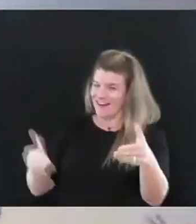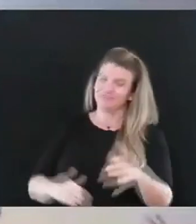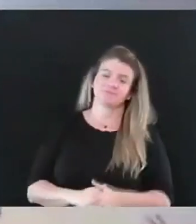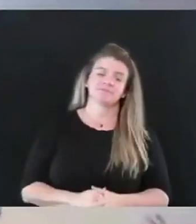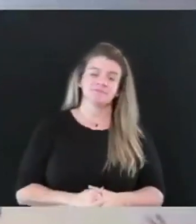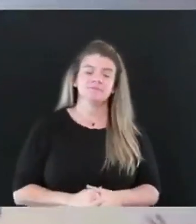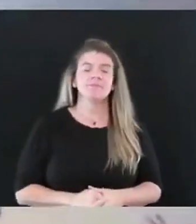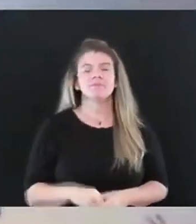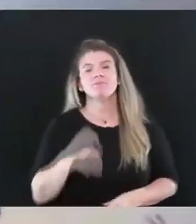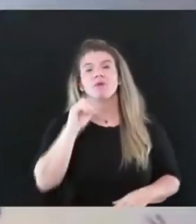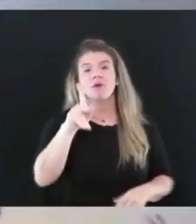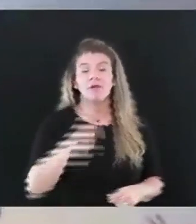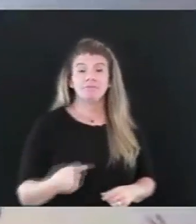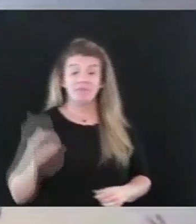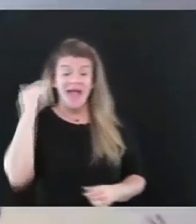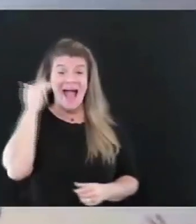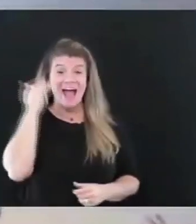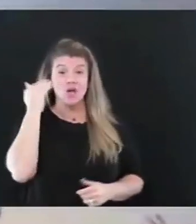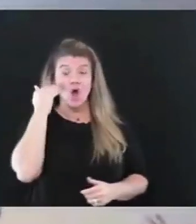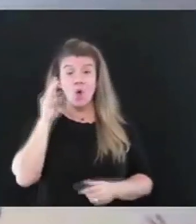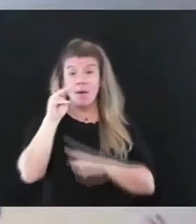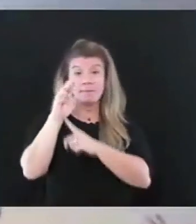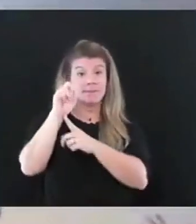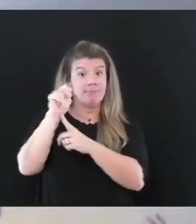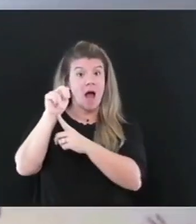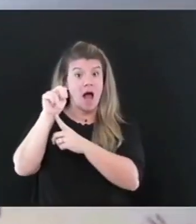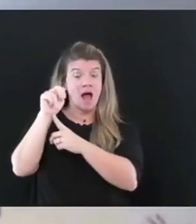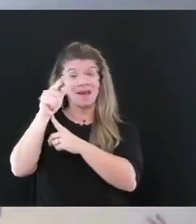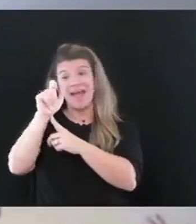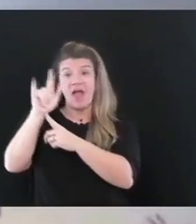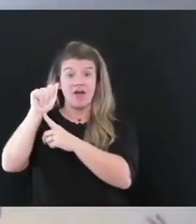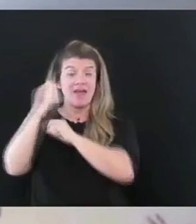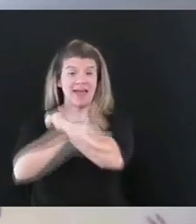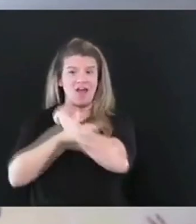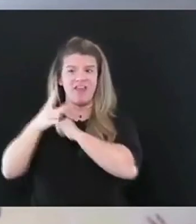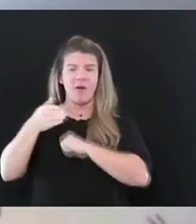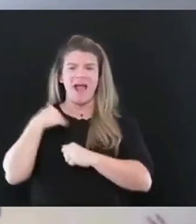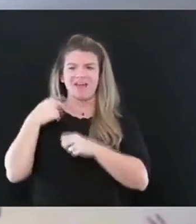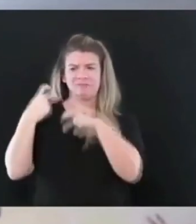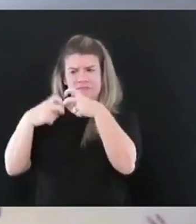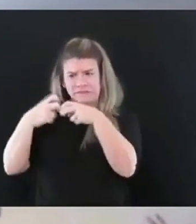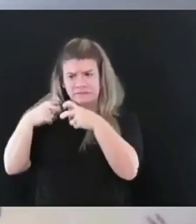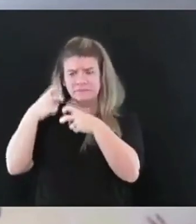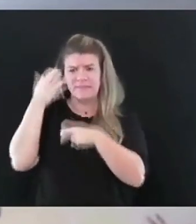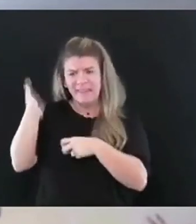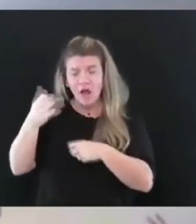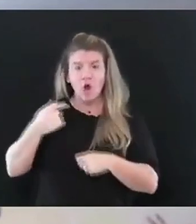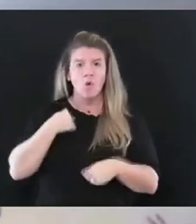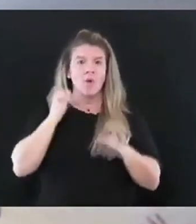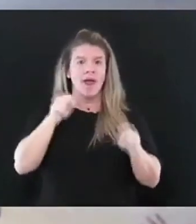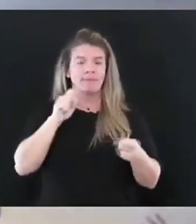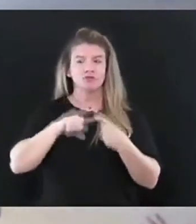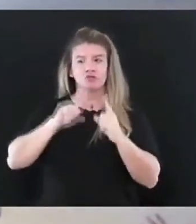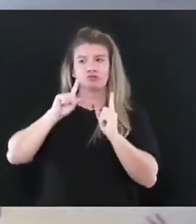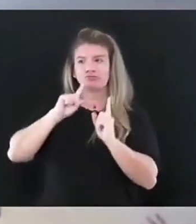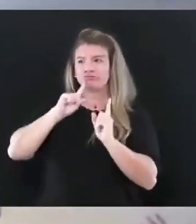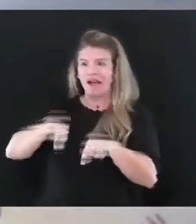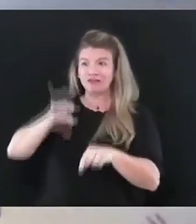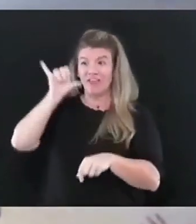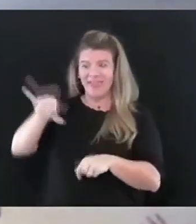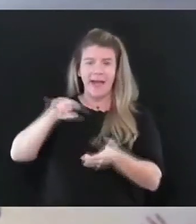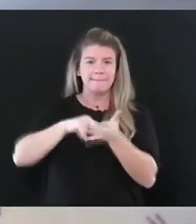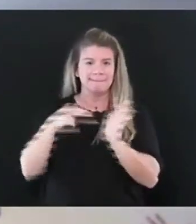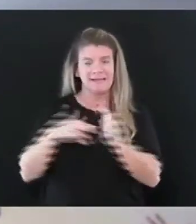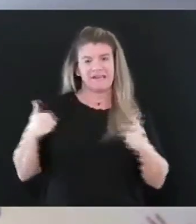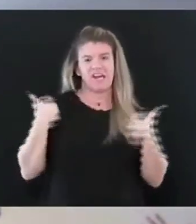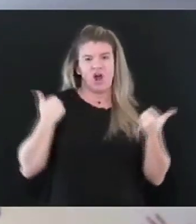Alrighty, I know that when, Mon County was kind of the problem area of the state, we were able to attribute that to younger people going to bars.